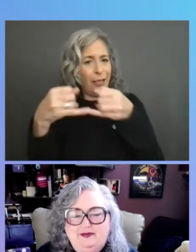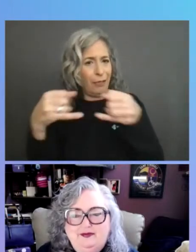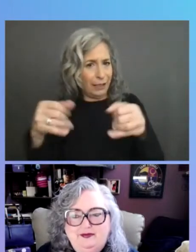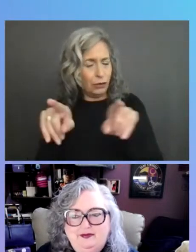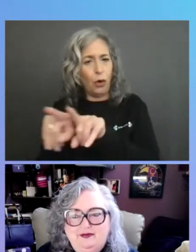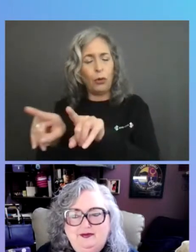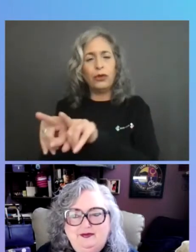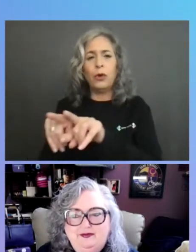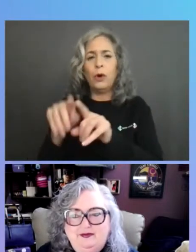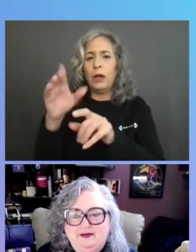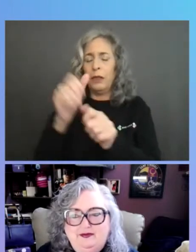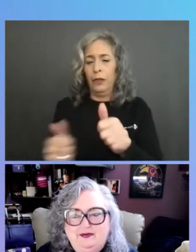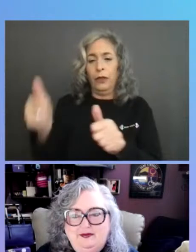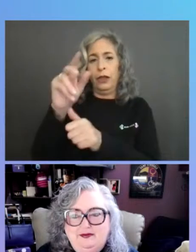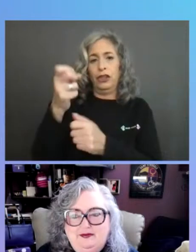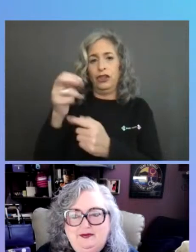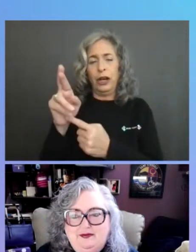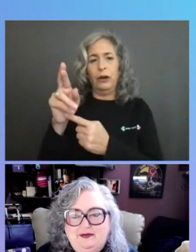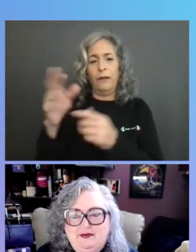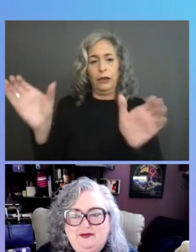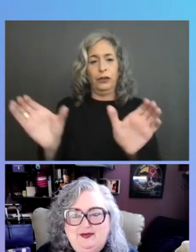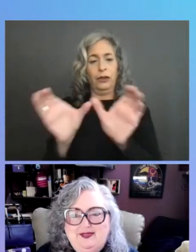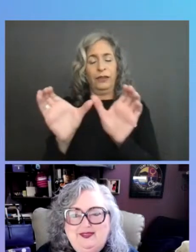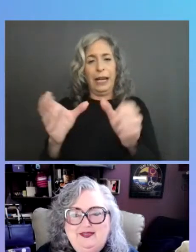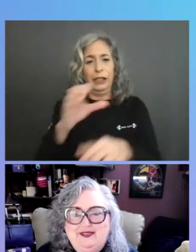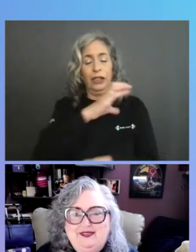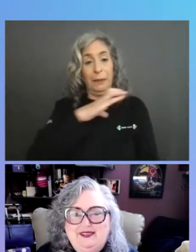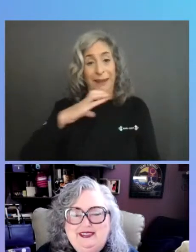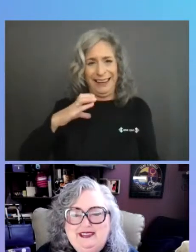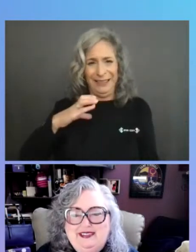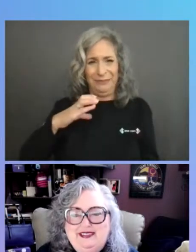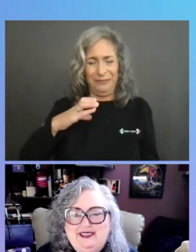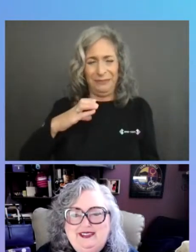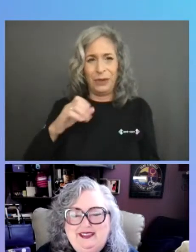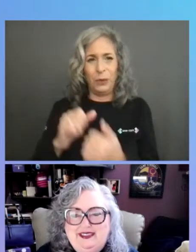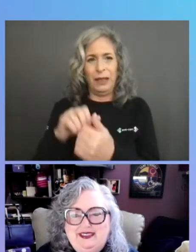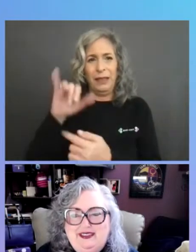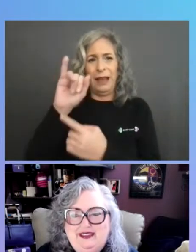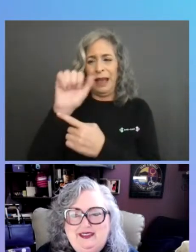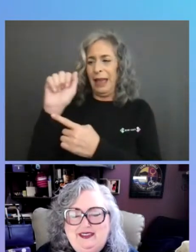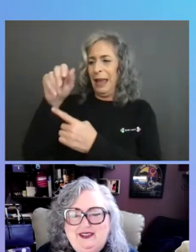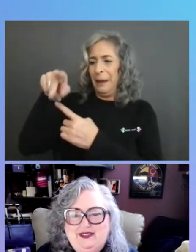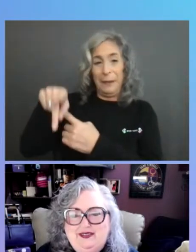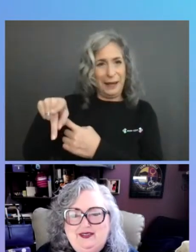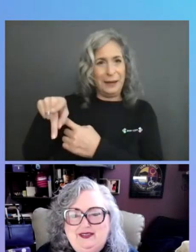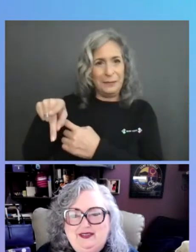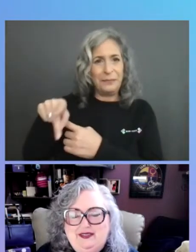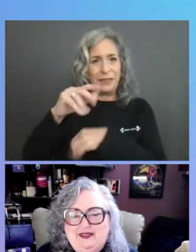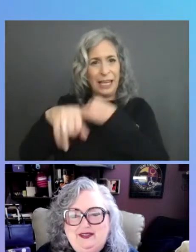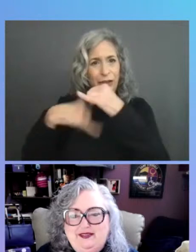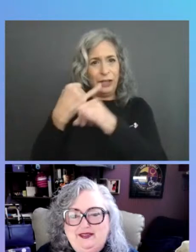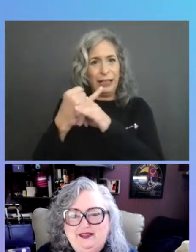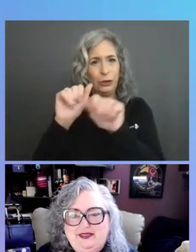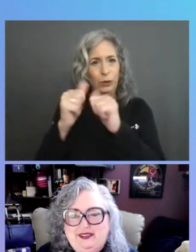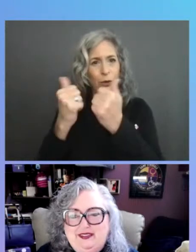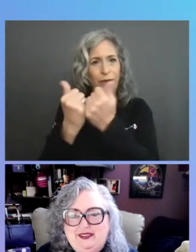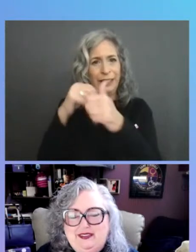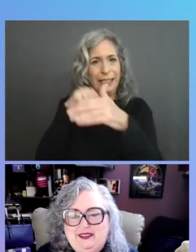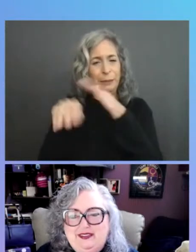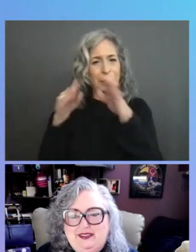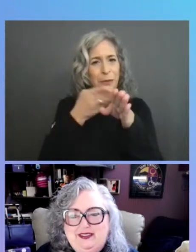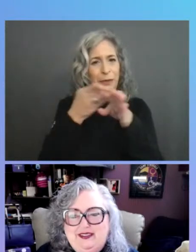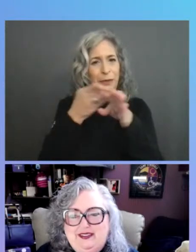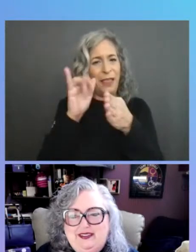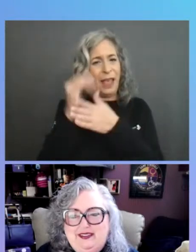been the chair of the certification committee with the International Association of Accessibility Professionals, which is why we're here